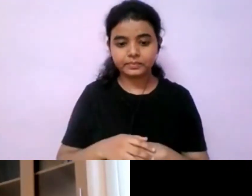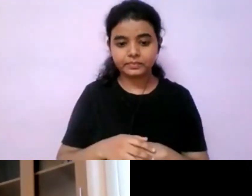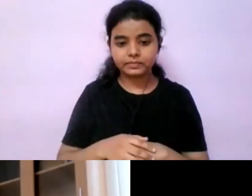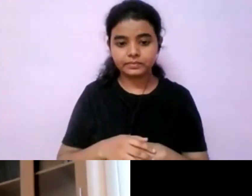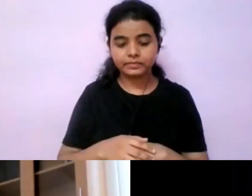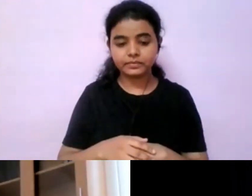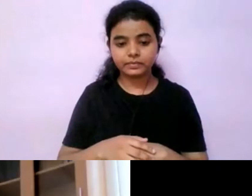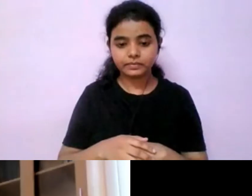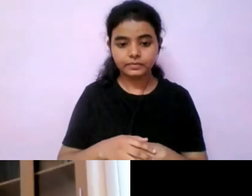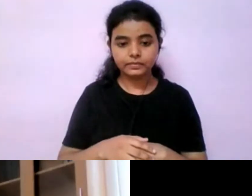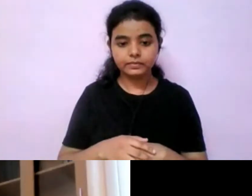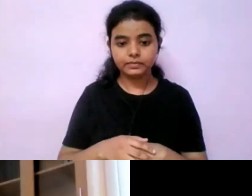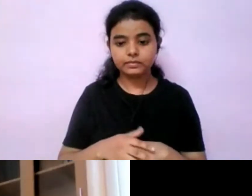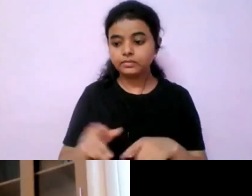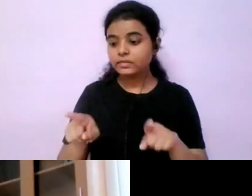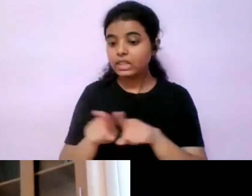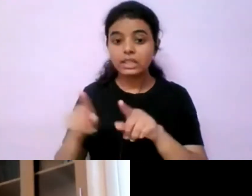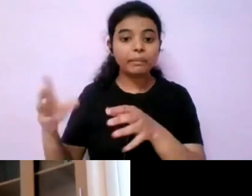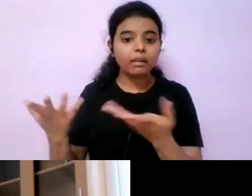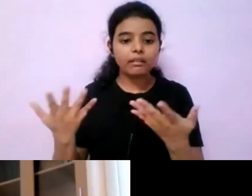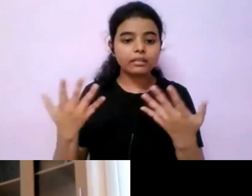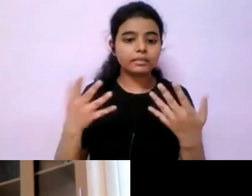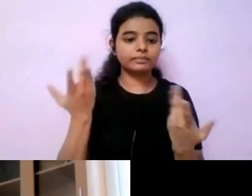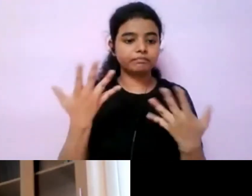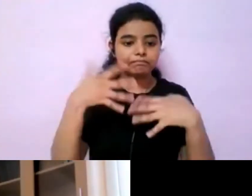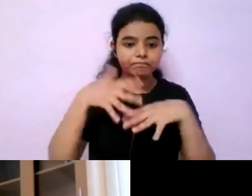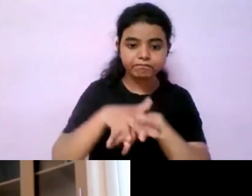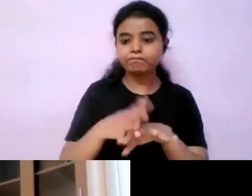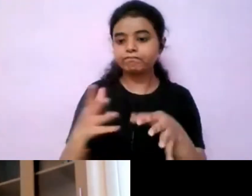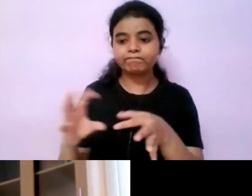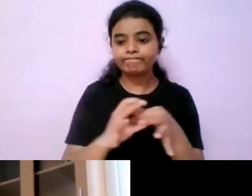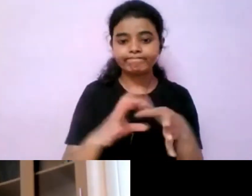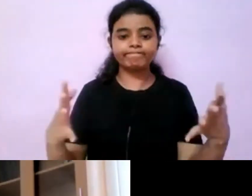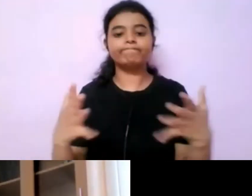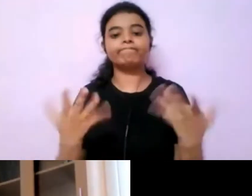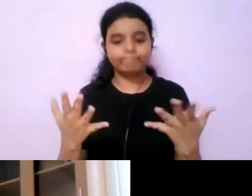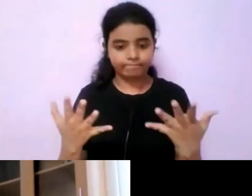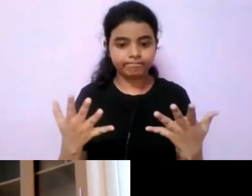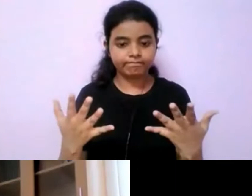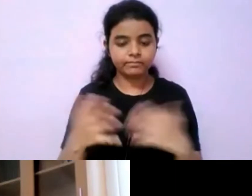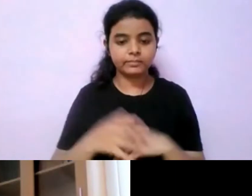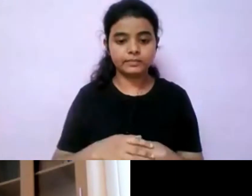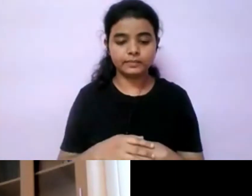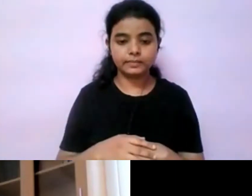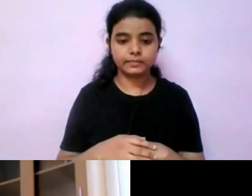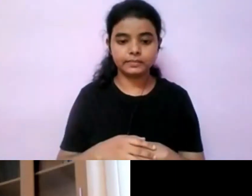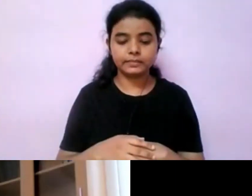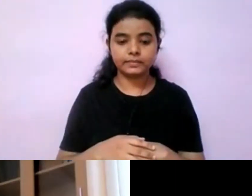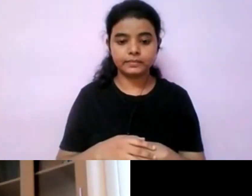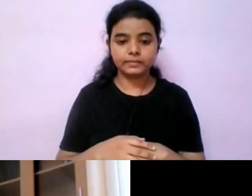allow for an intermingling of both the materialist as well as notions